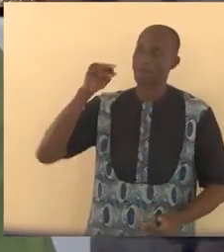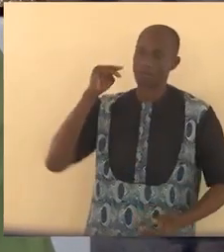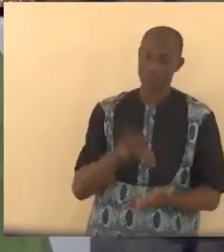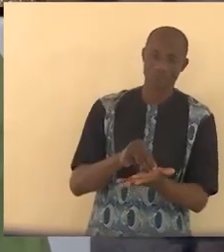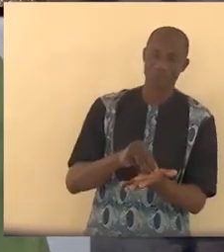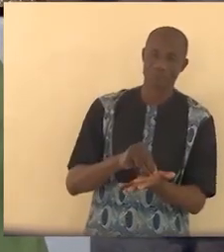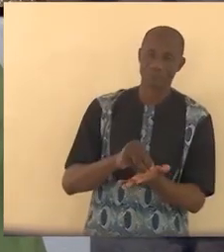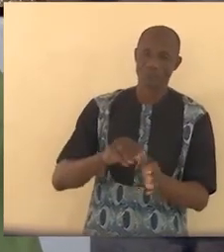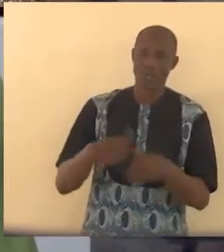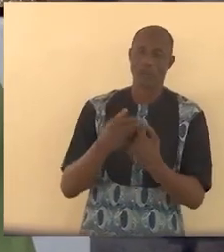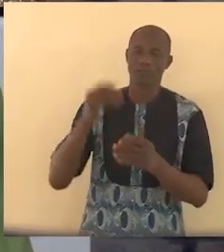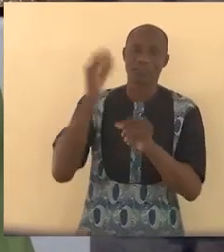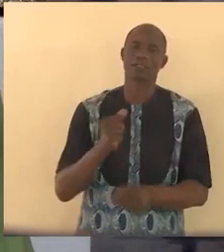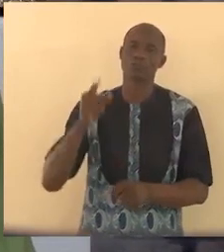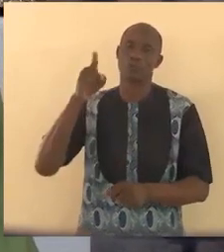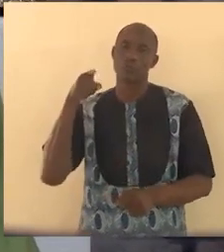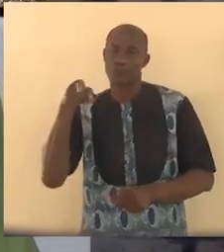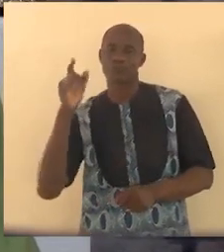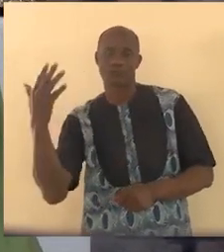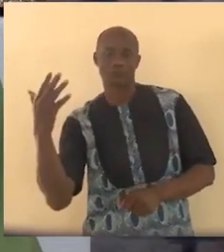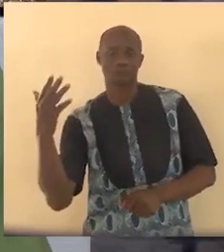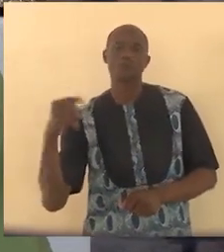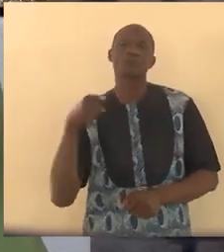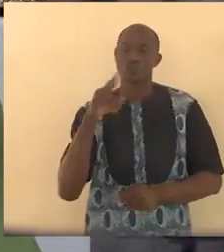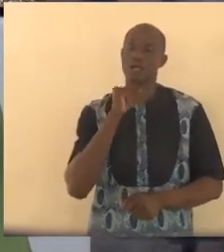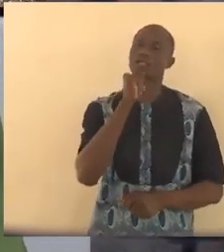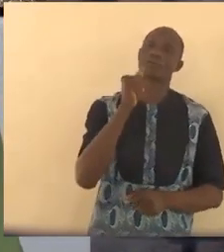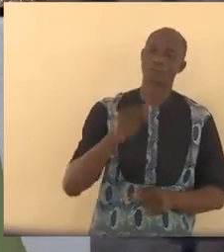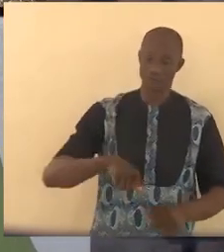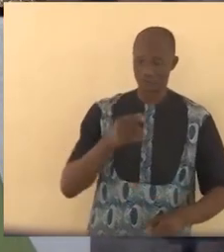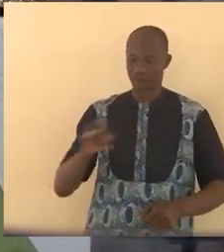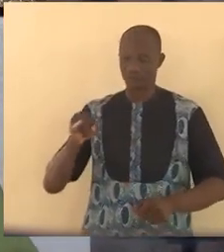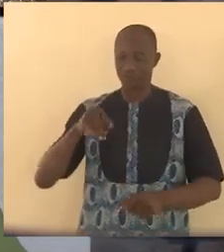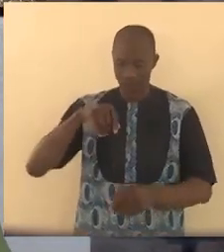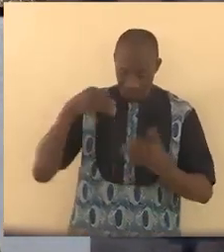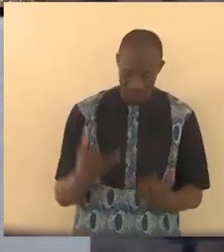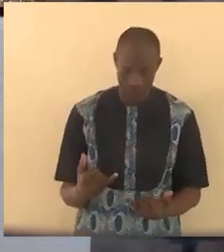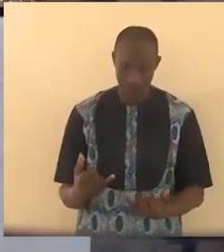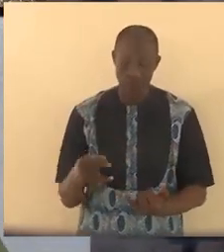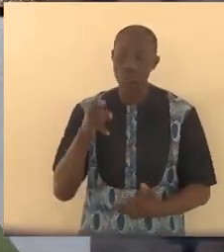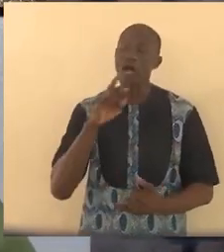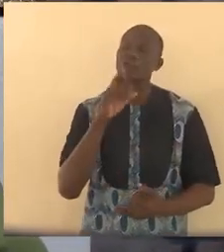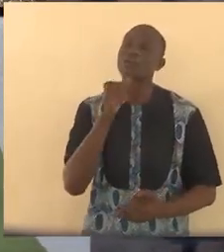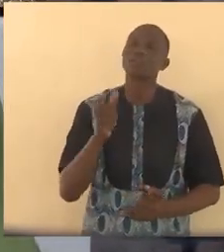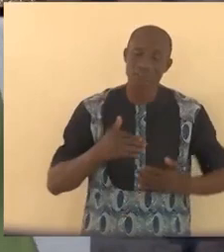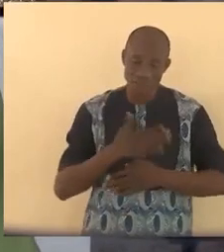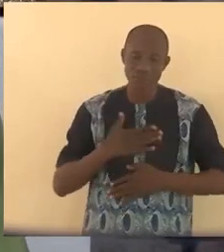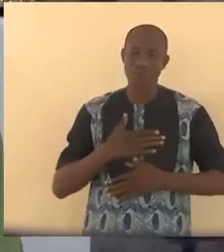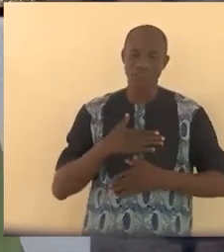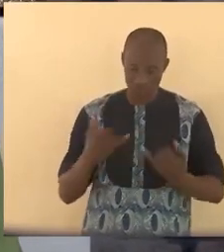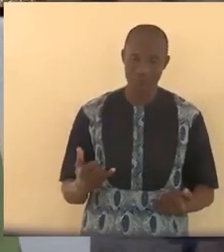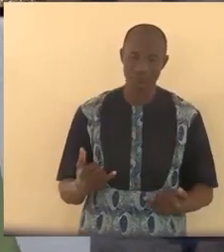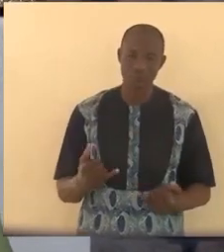now. How I will get 1.5 and 2 million? So you are not living in the moment and you are not enjoying the moment. You are